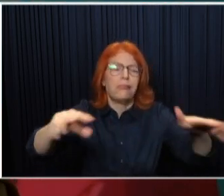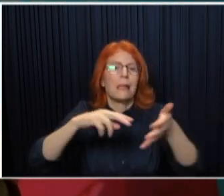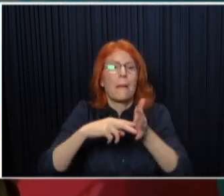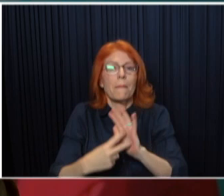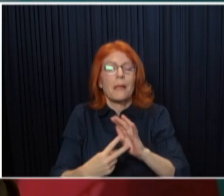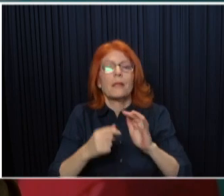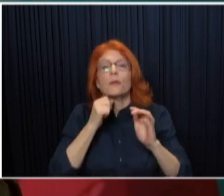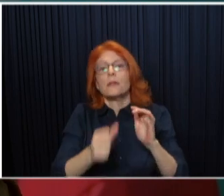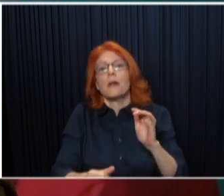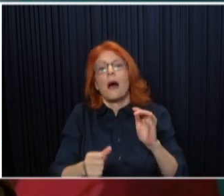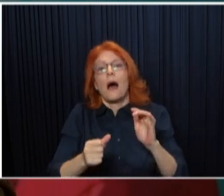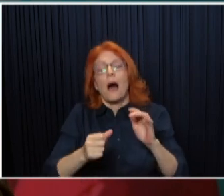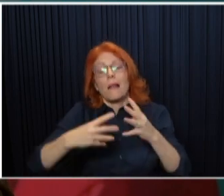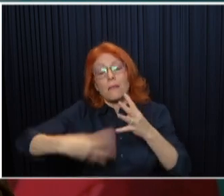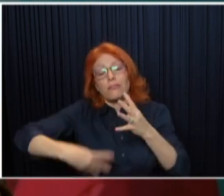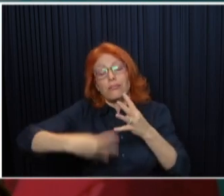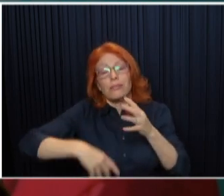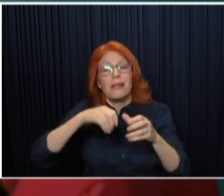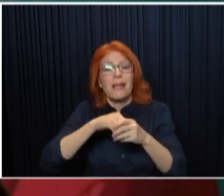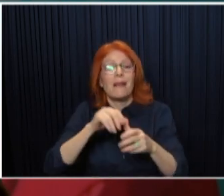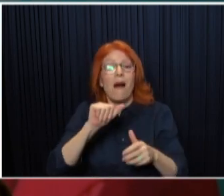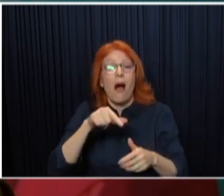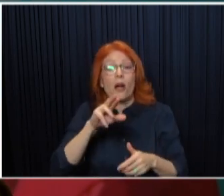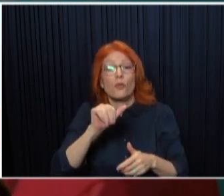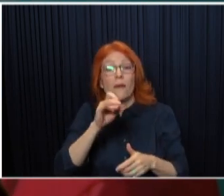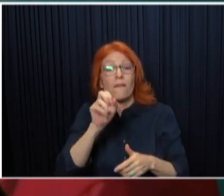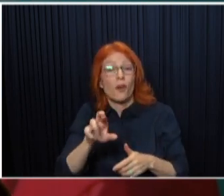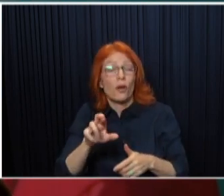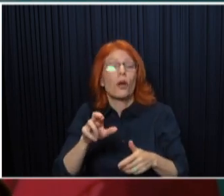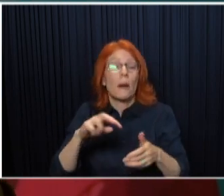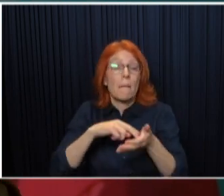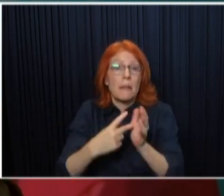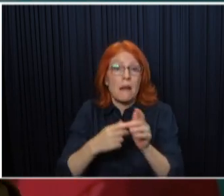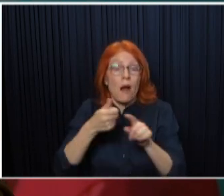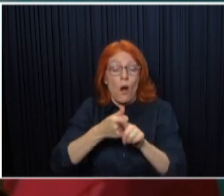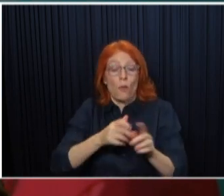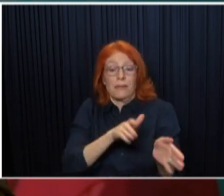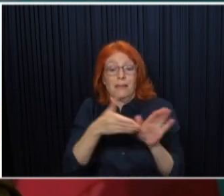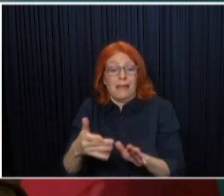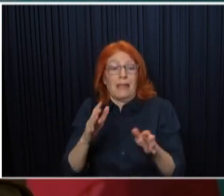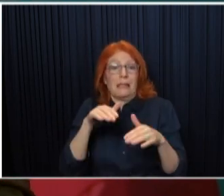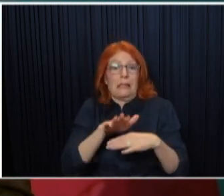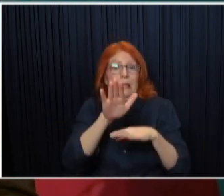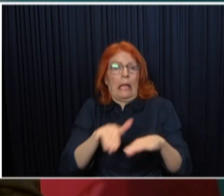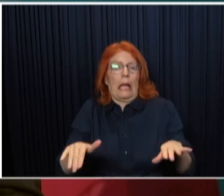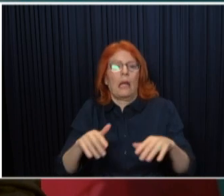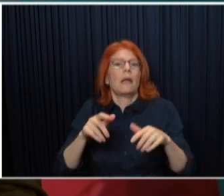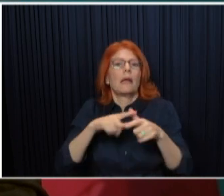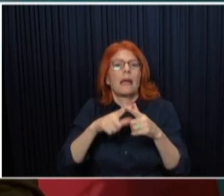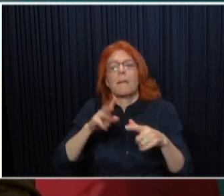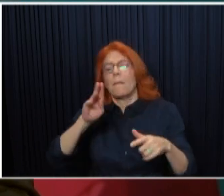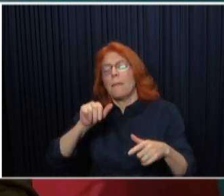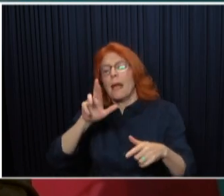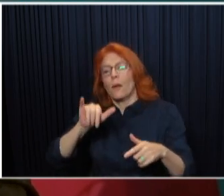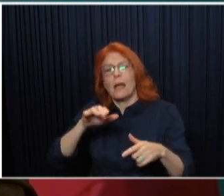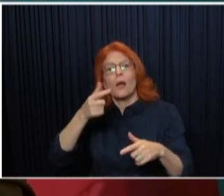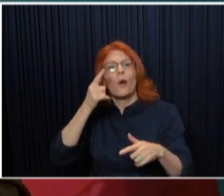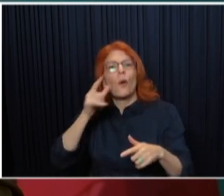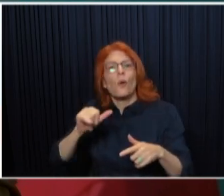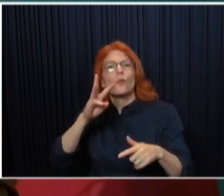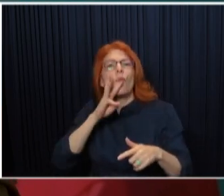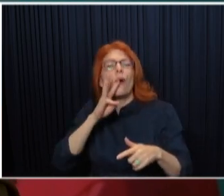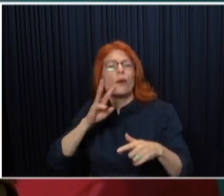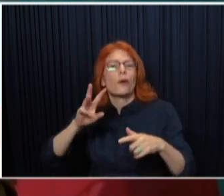not leak into the aquifer, we create our own Dead Sea. We can do that on the Berry Goldwater firing range. It's